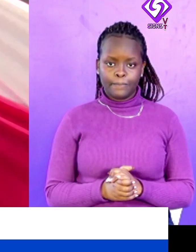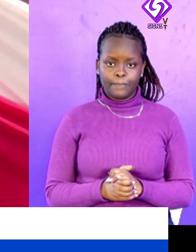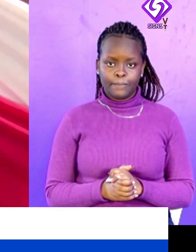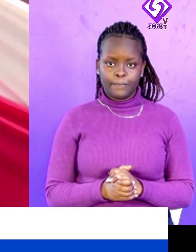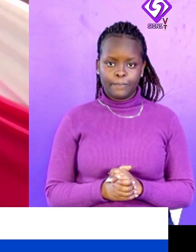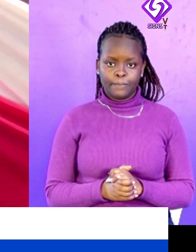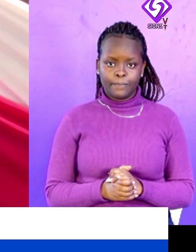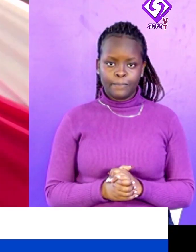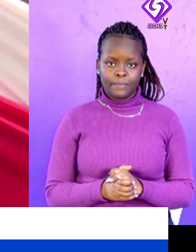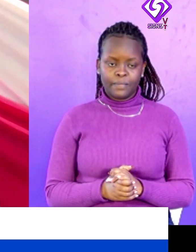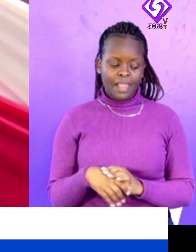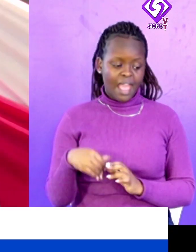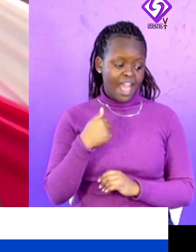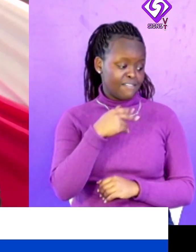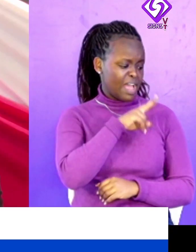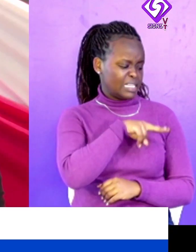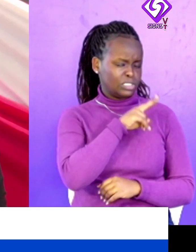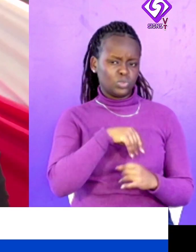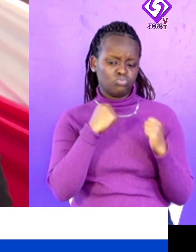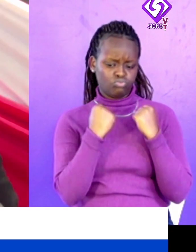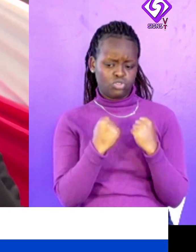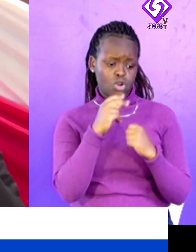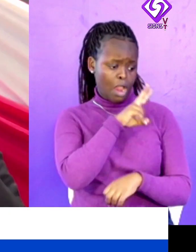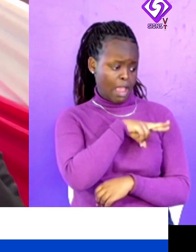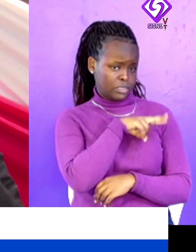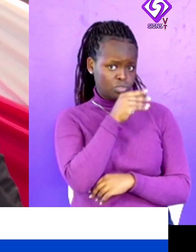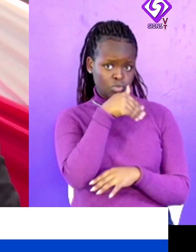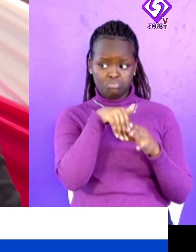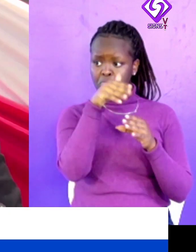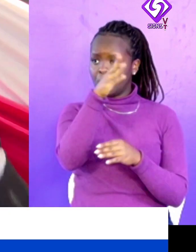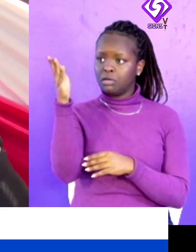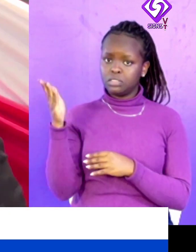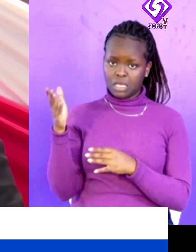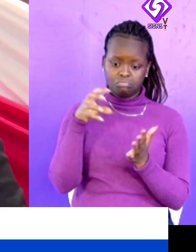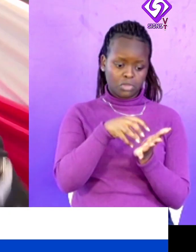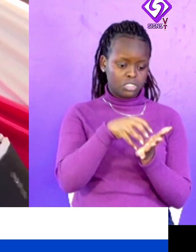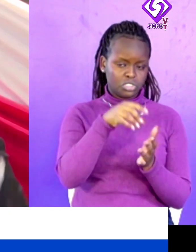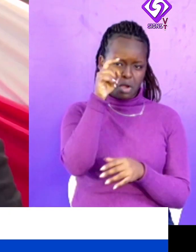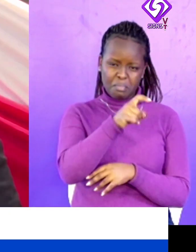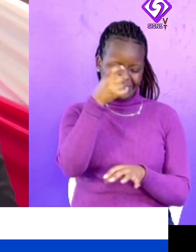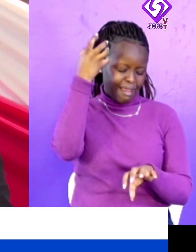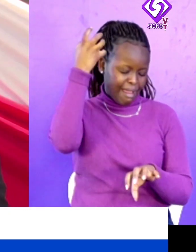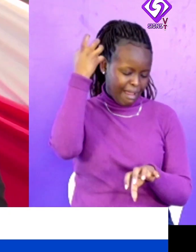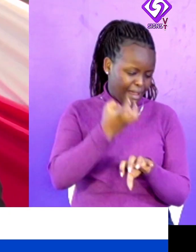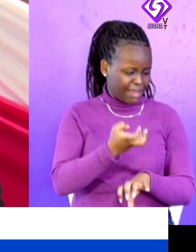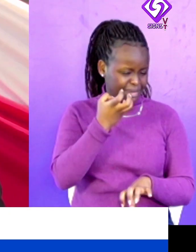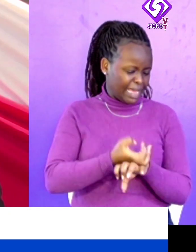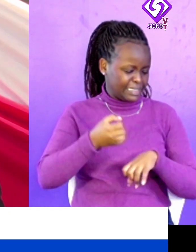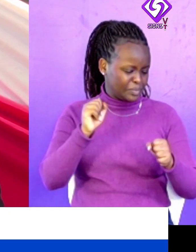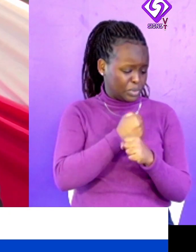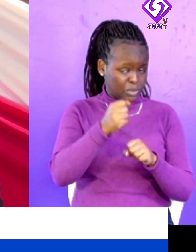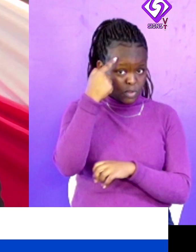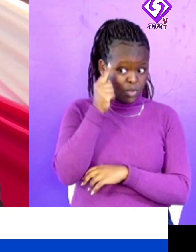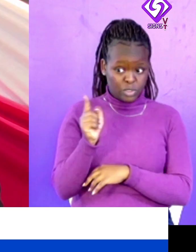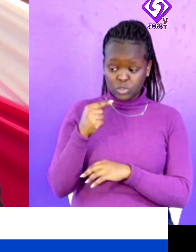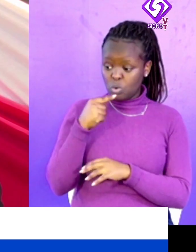There is an attitude, still a strong attitude out there, that the conditions must be as difficult, impossible for those who go to